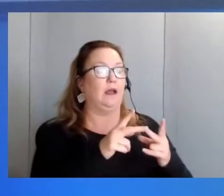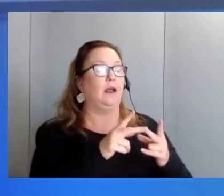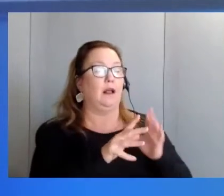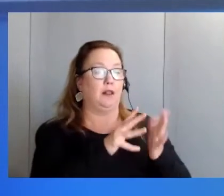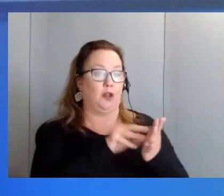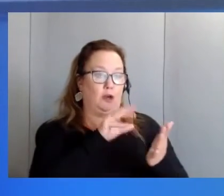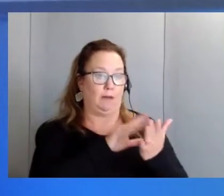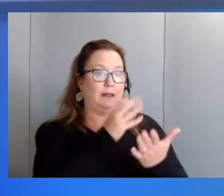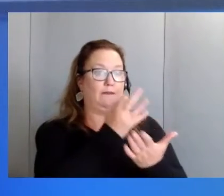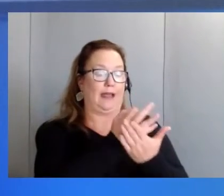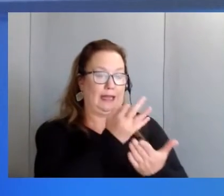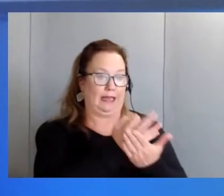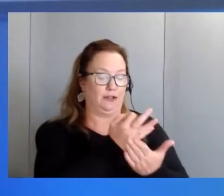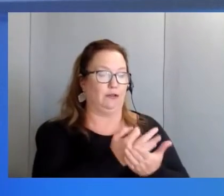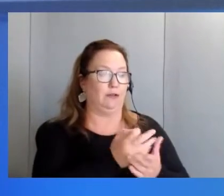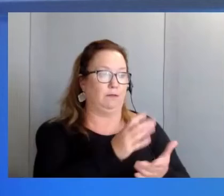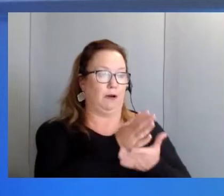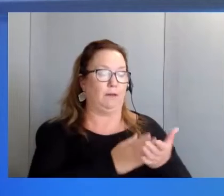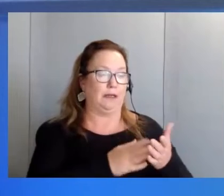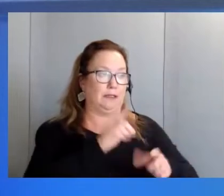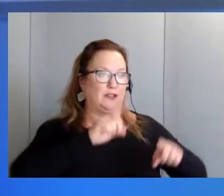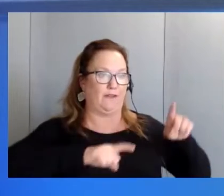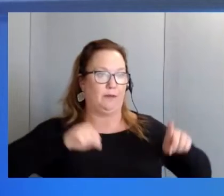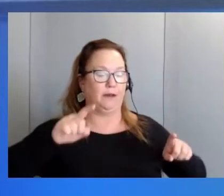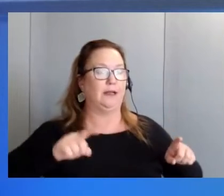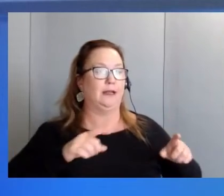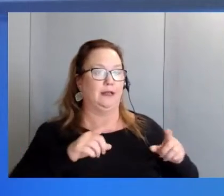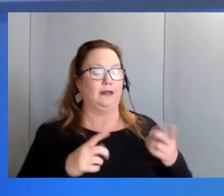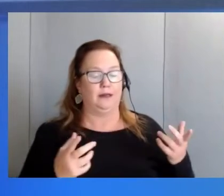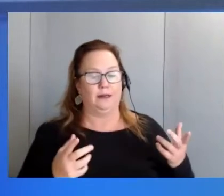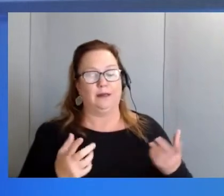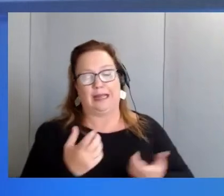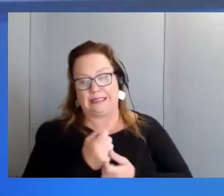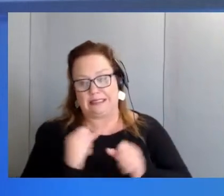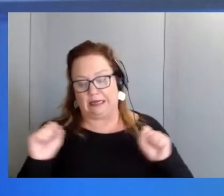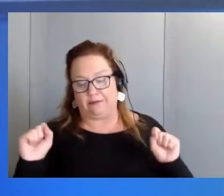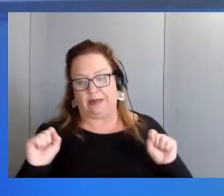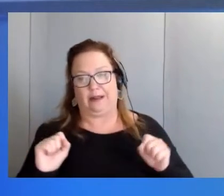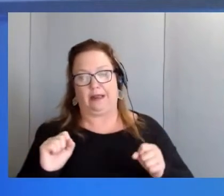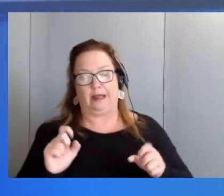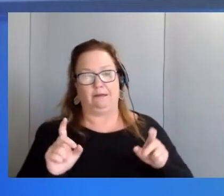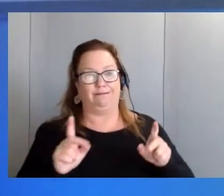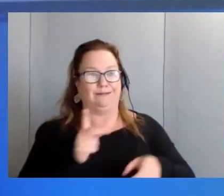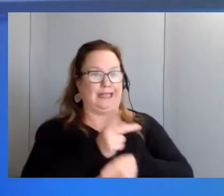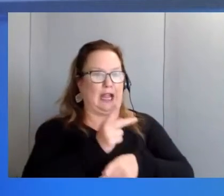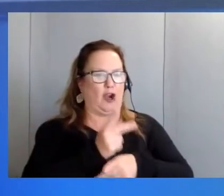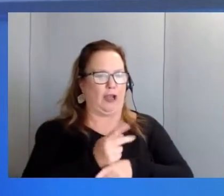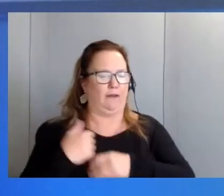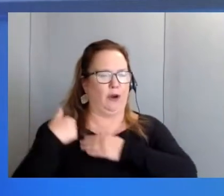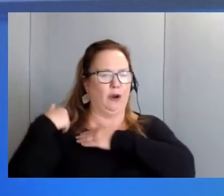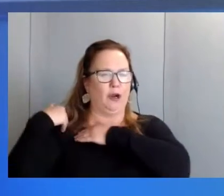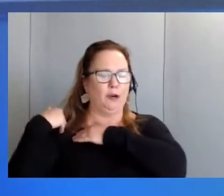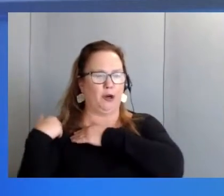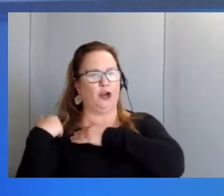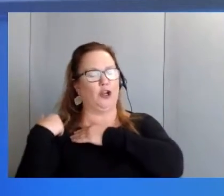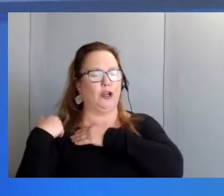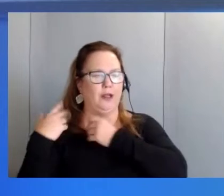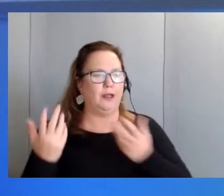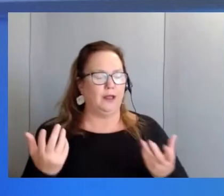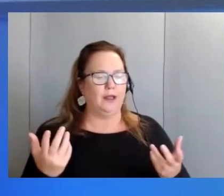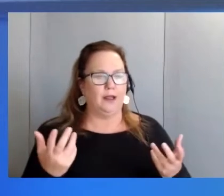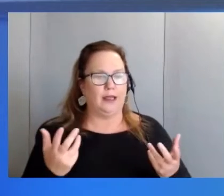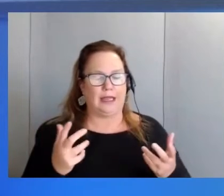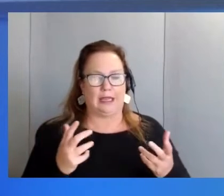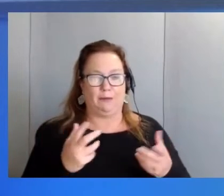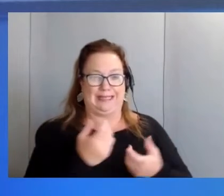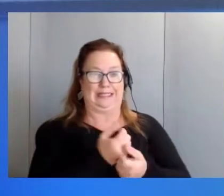lot of variables involved here, and those are the key ones: safety and sort of caregiver burden, and can we safely provide the care an individual needs.